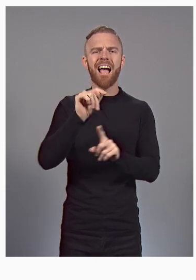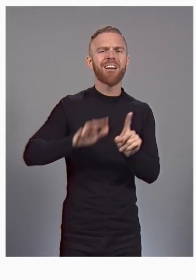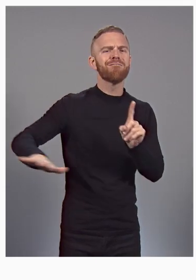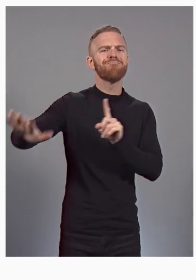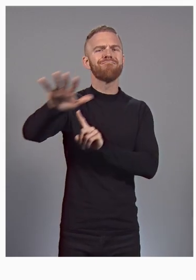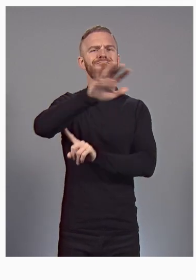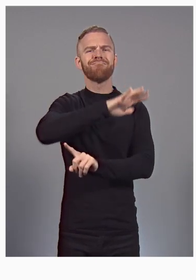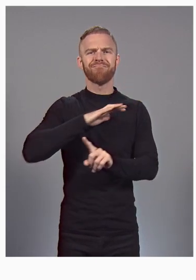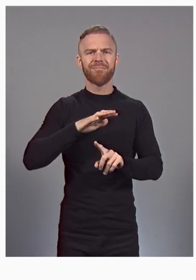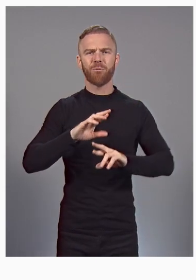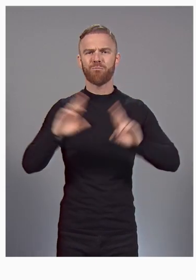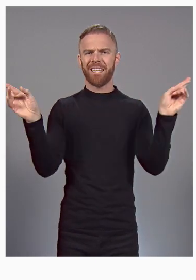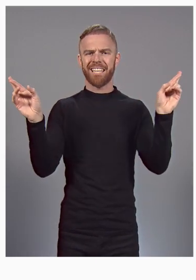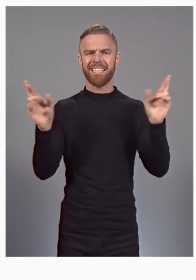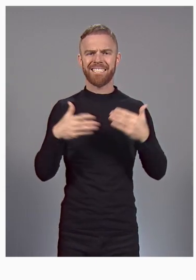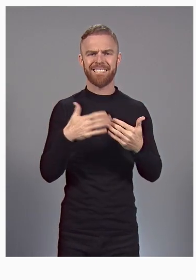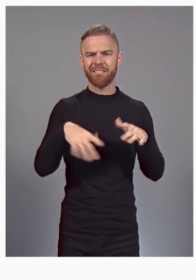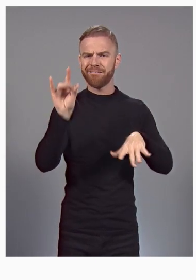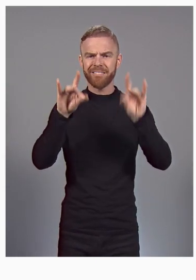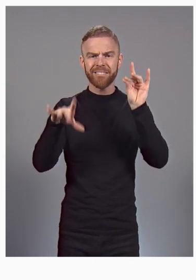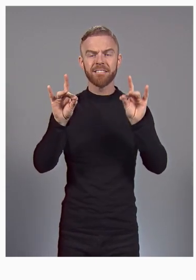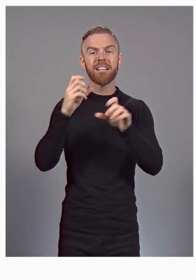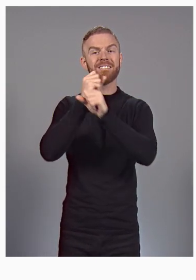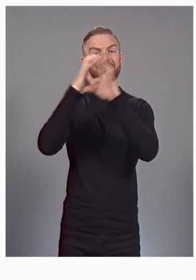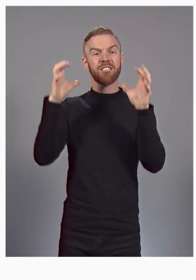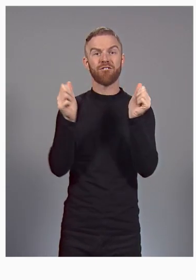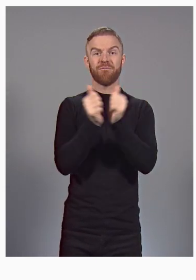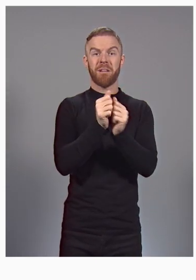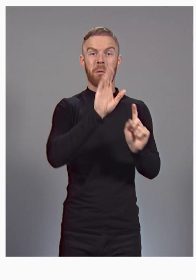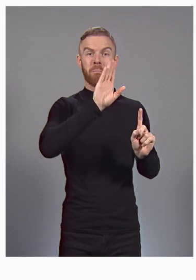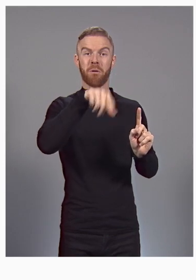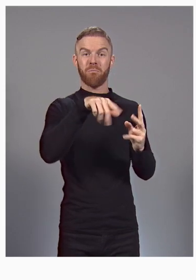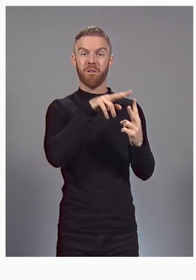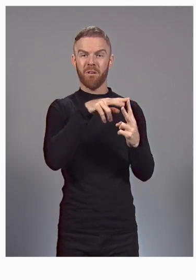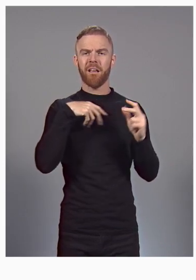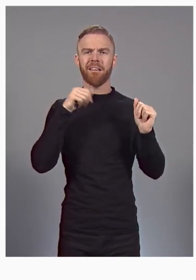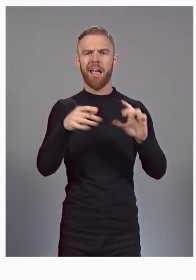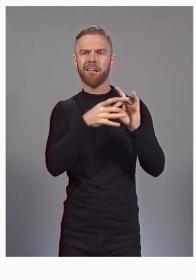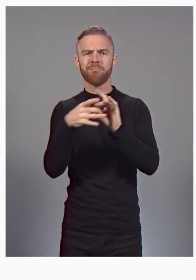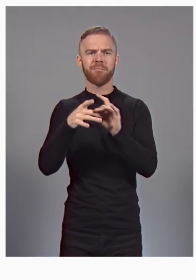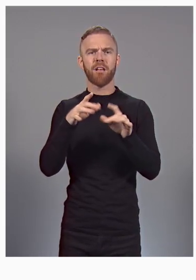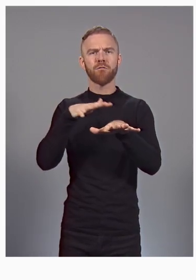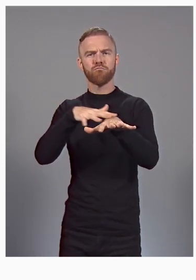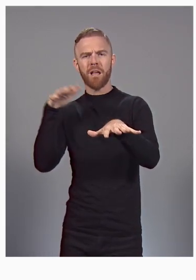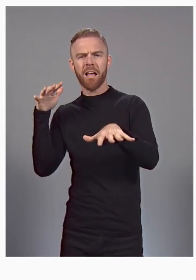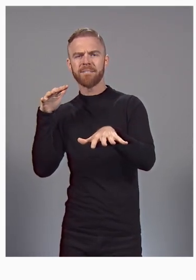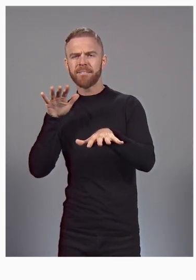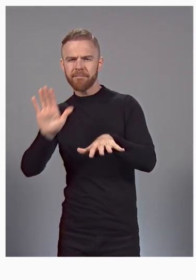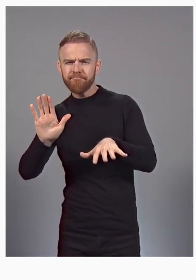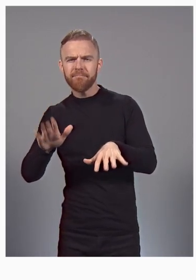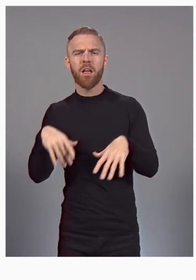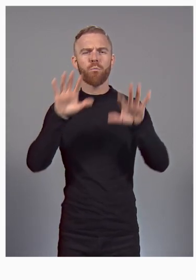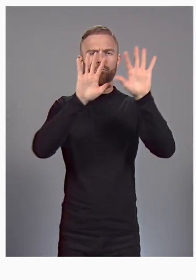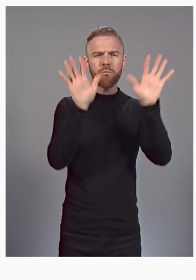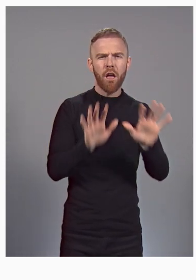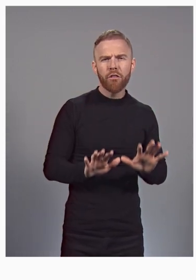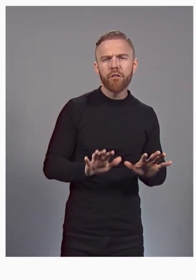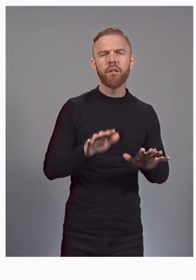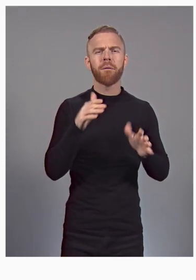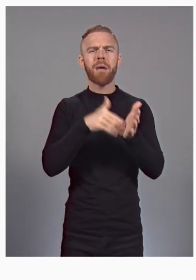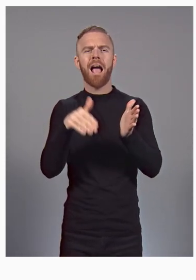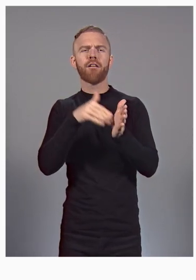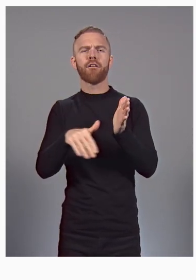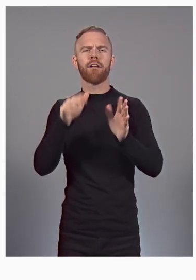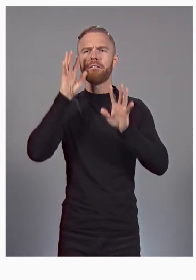with BigQuery, I can correlate traffic patterns with weather patterns, or even make a forecast with BigQuery ML to predict future